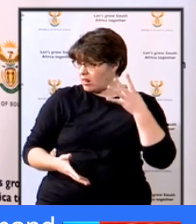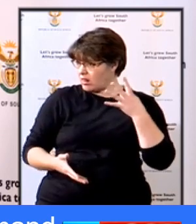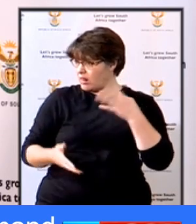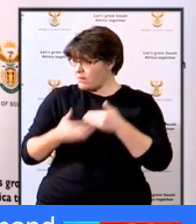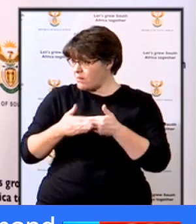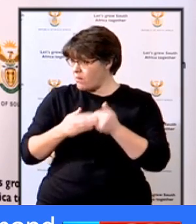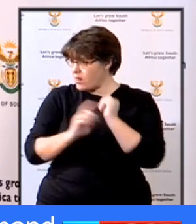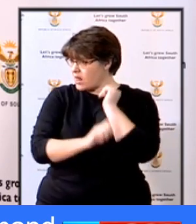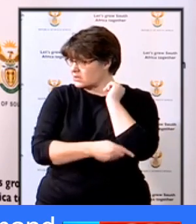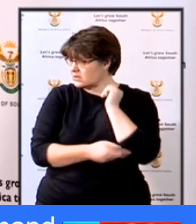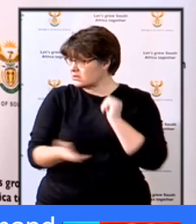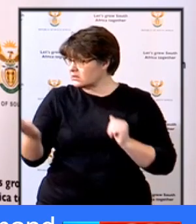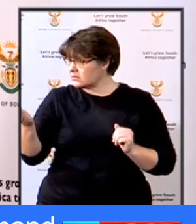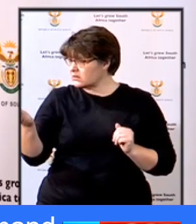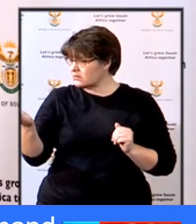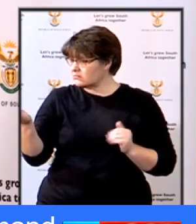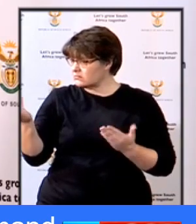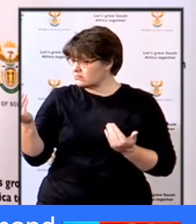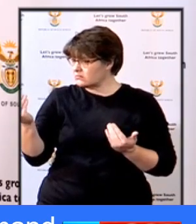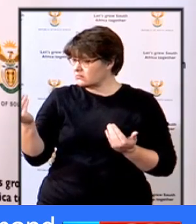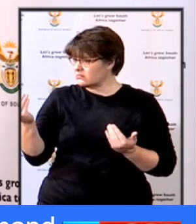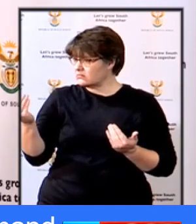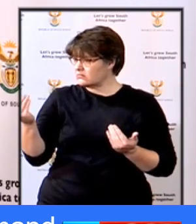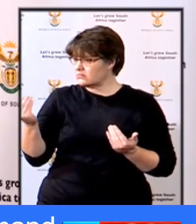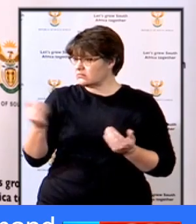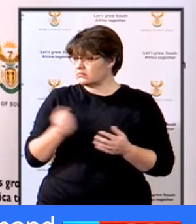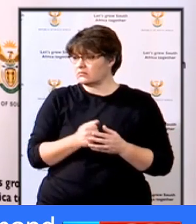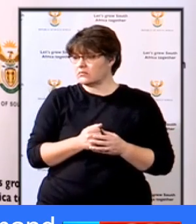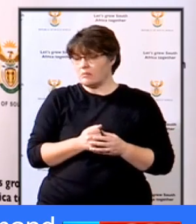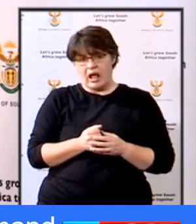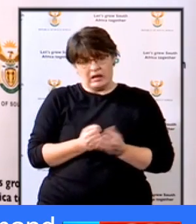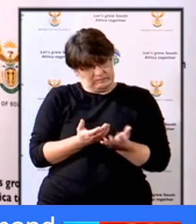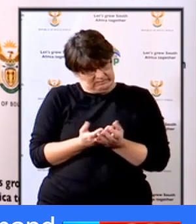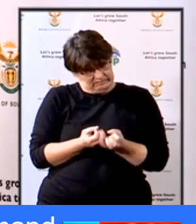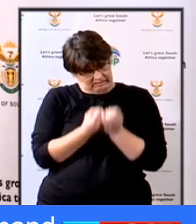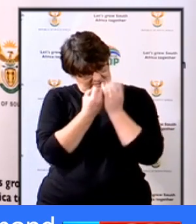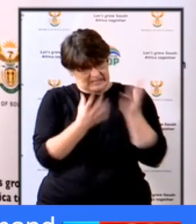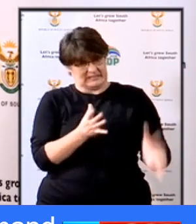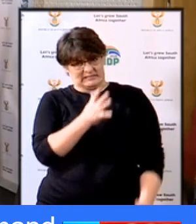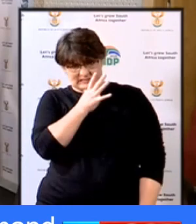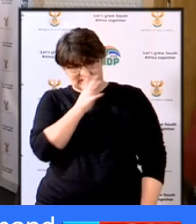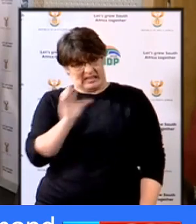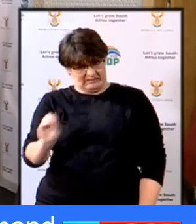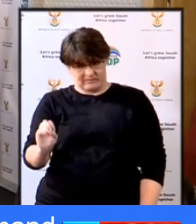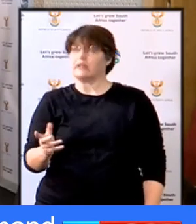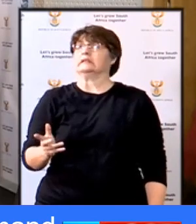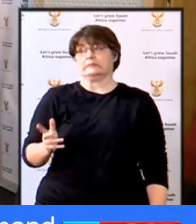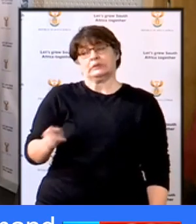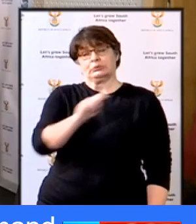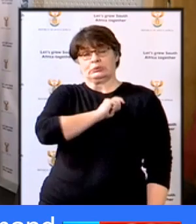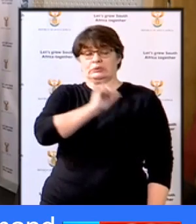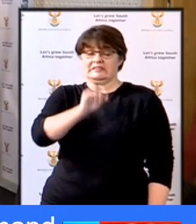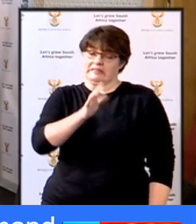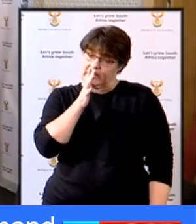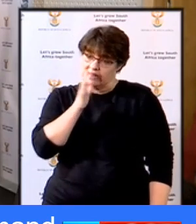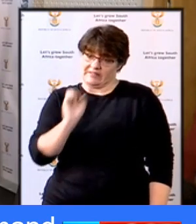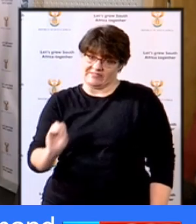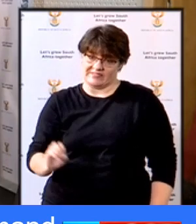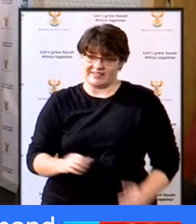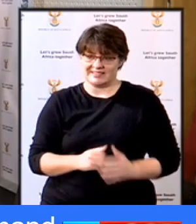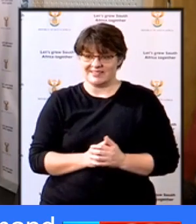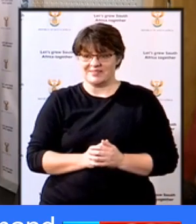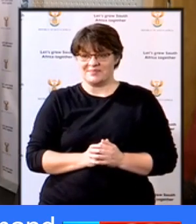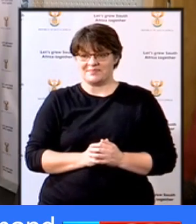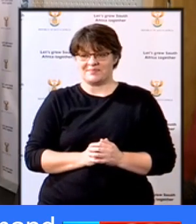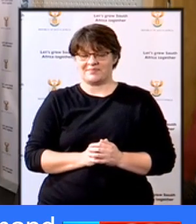us the last one? Okay. You seem to be having a bucket full there. Yes, indeed, Minister. There's a question from